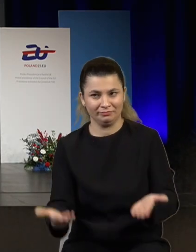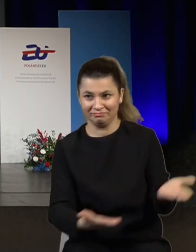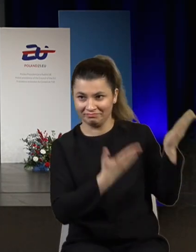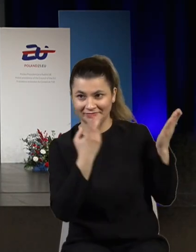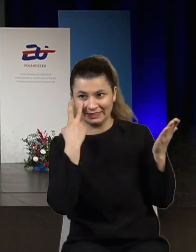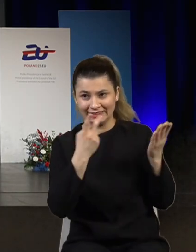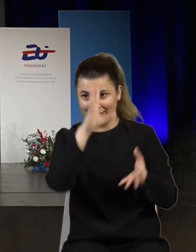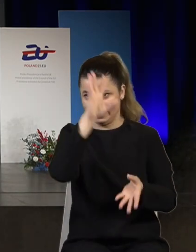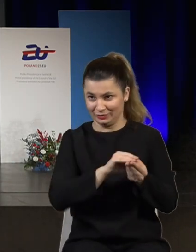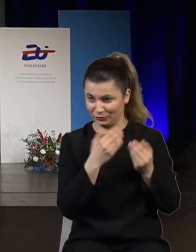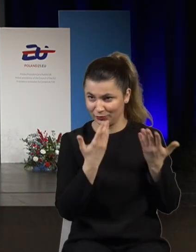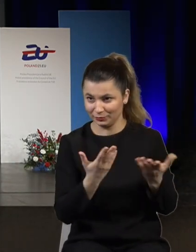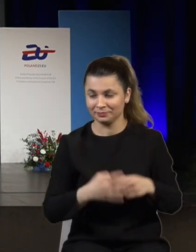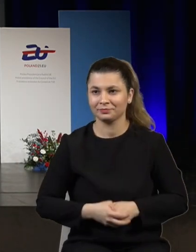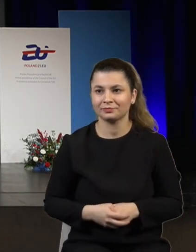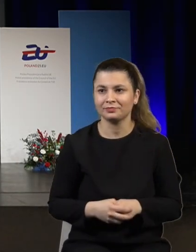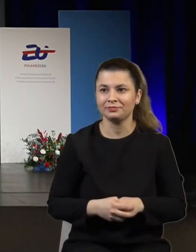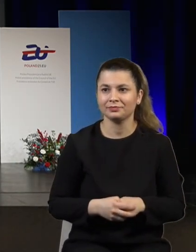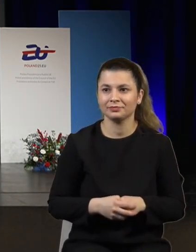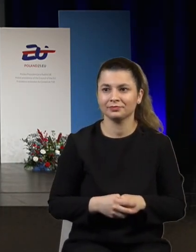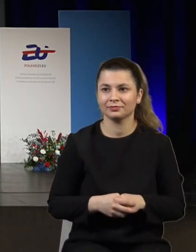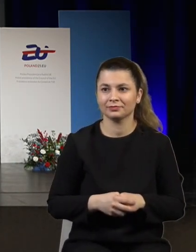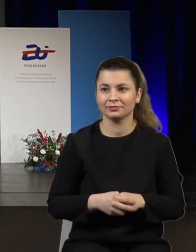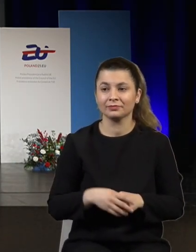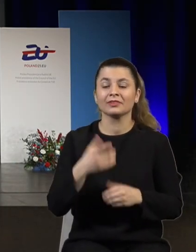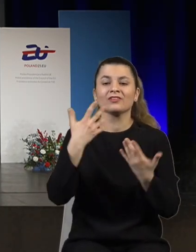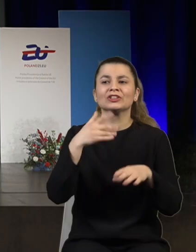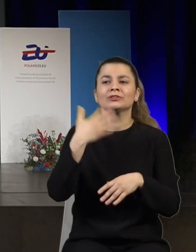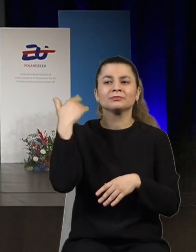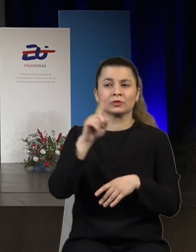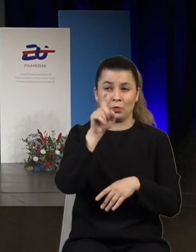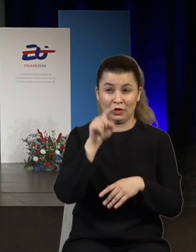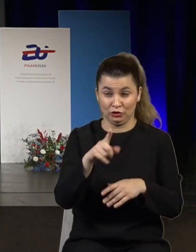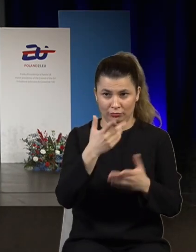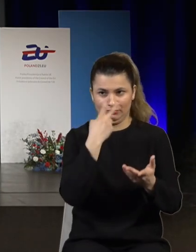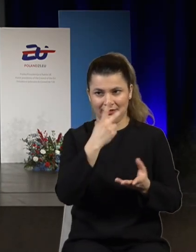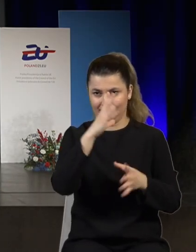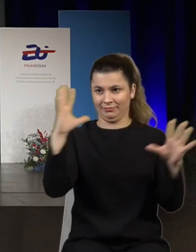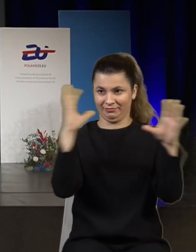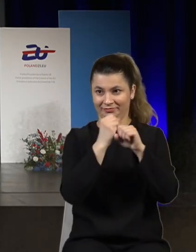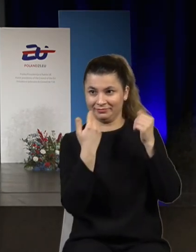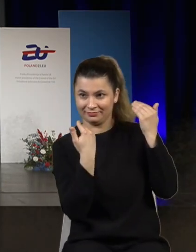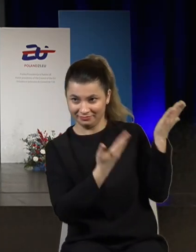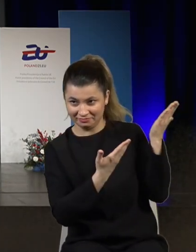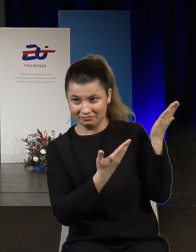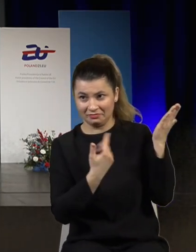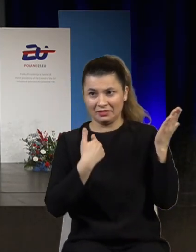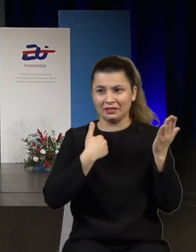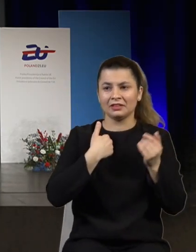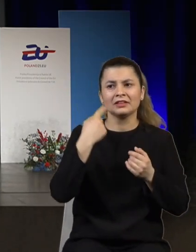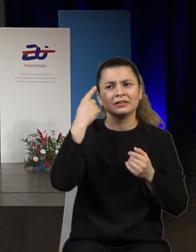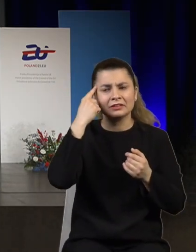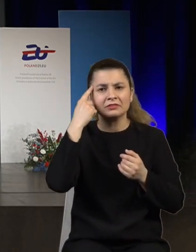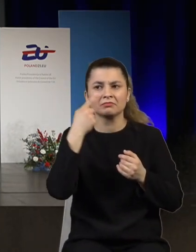And that's the good point to start the next question, because we are talking about very much today about